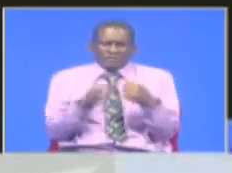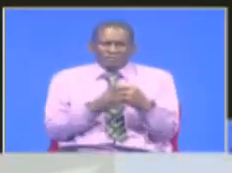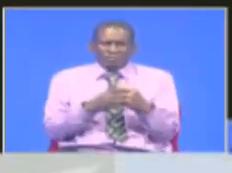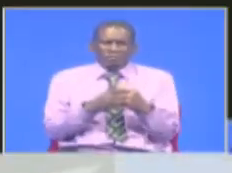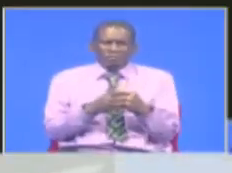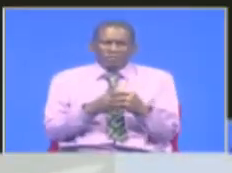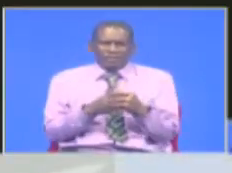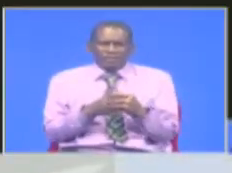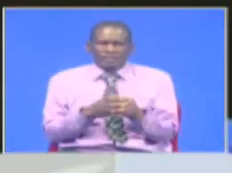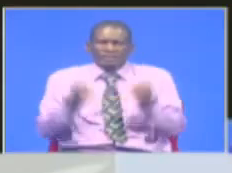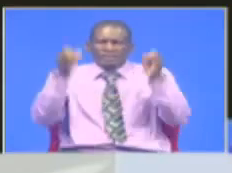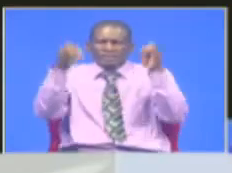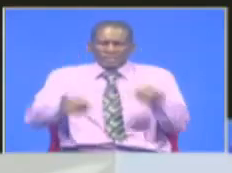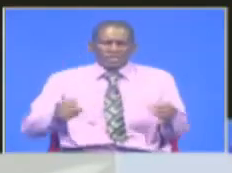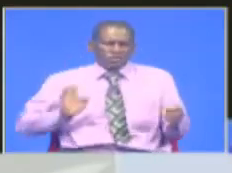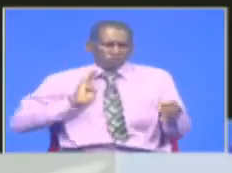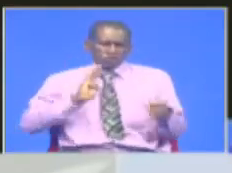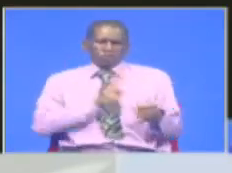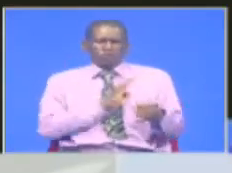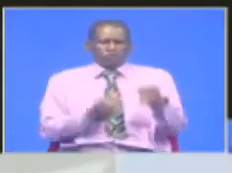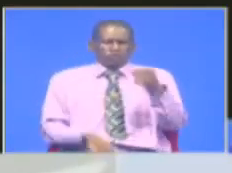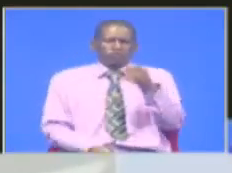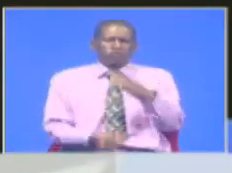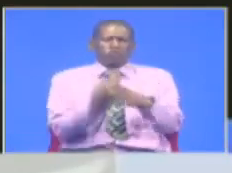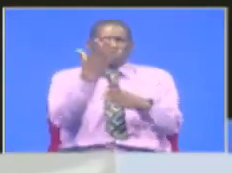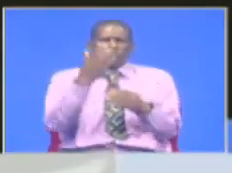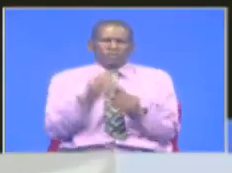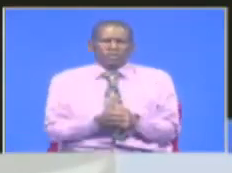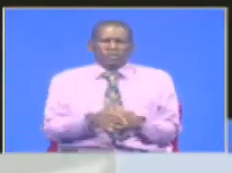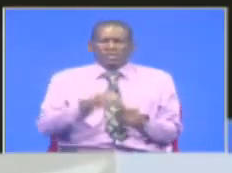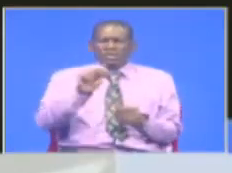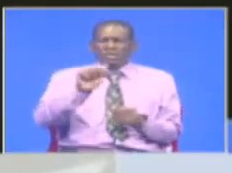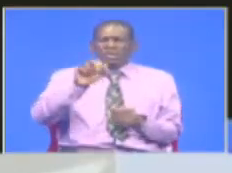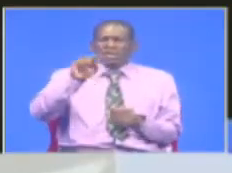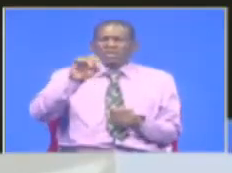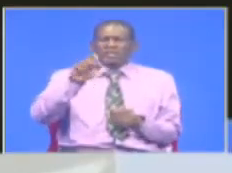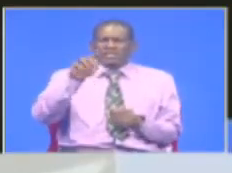a new board was installed. Anita Nkonge, NTV.